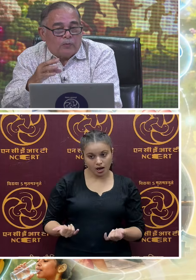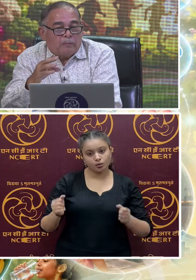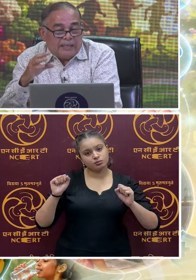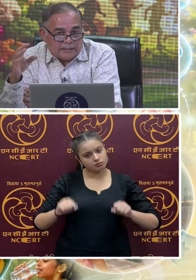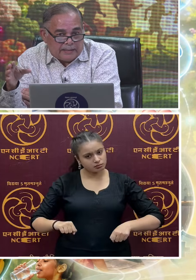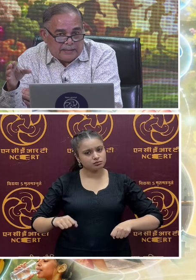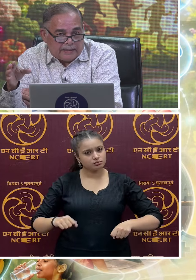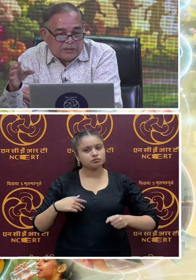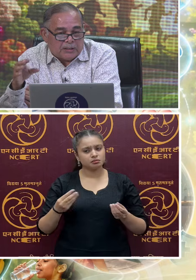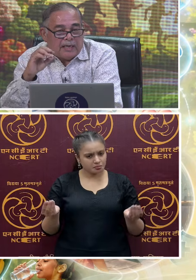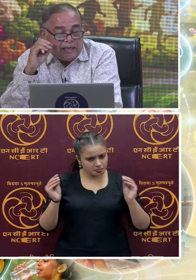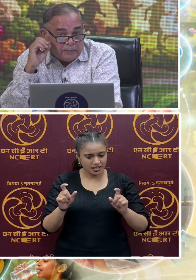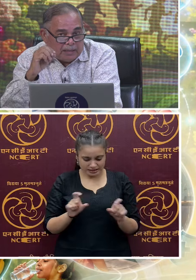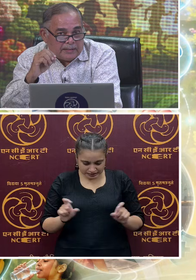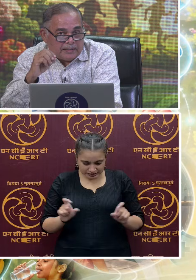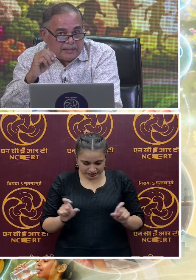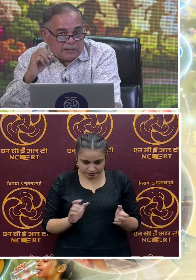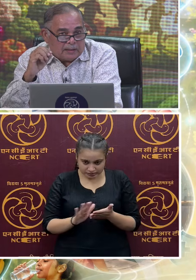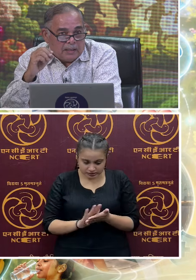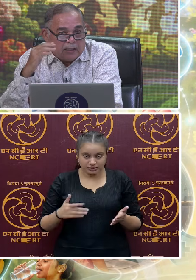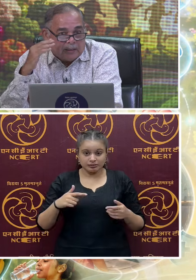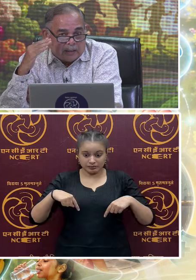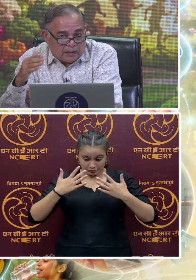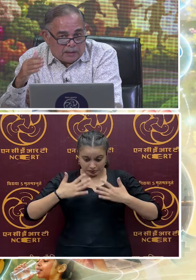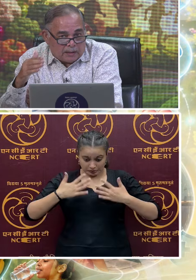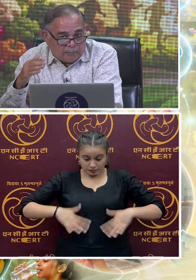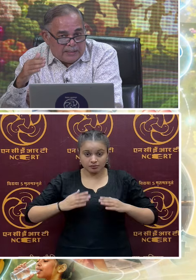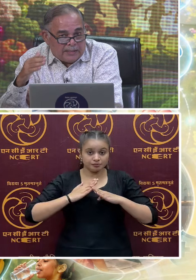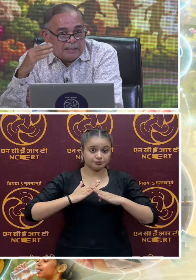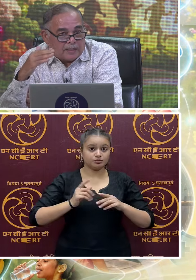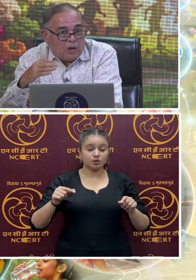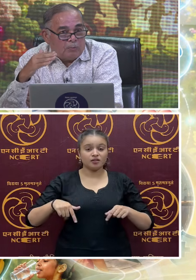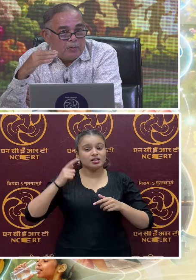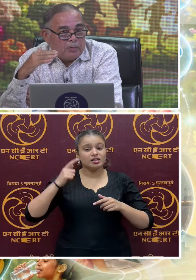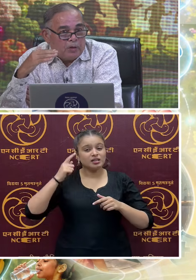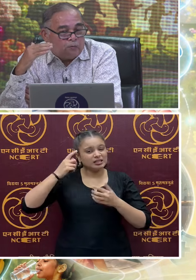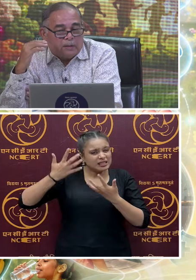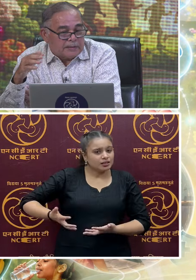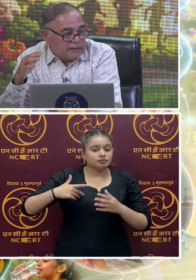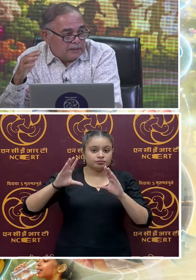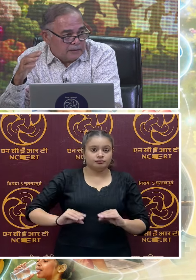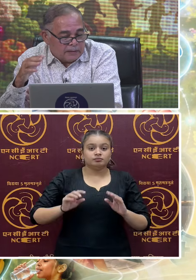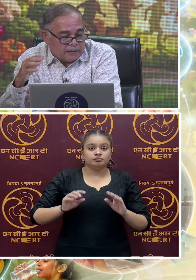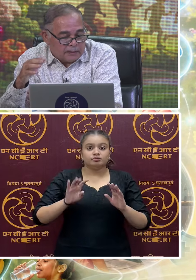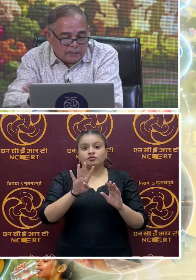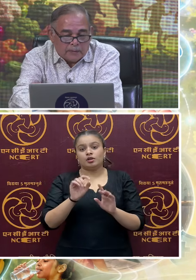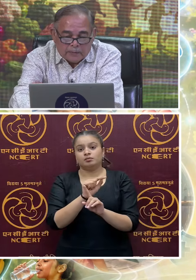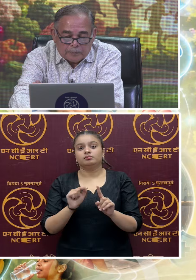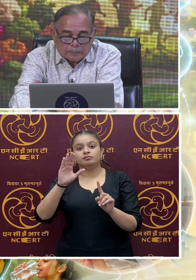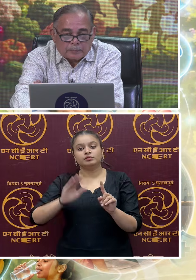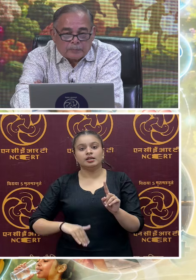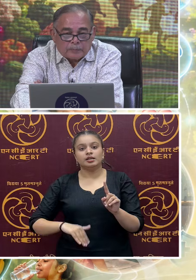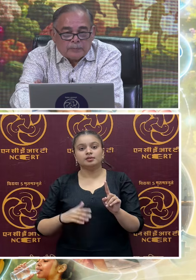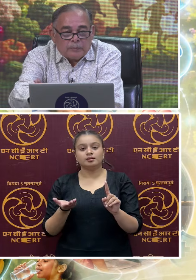of better sanitation and immunization, the burden has come down below 40%.